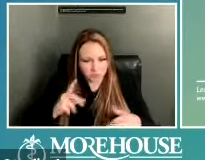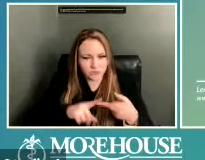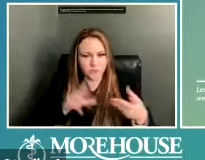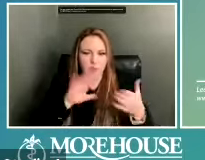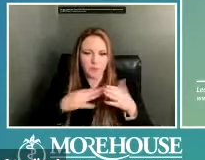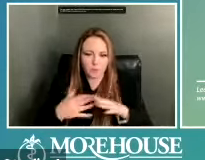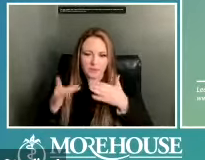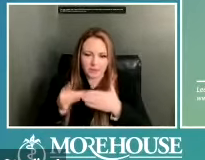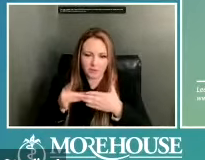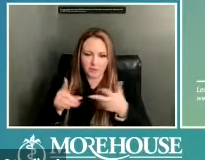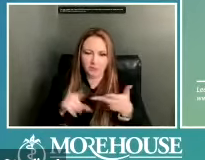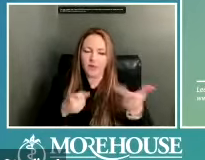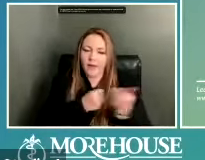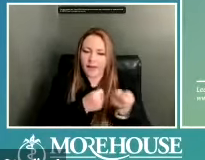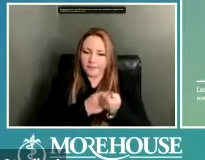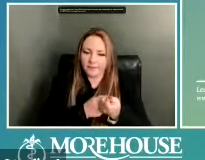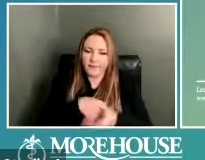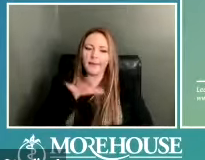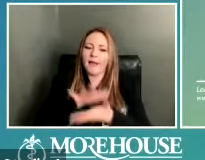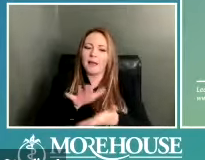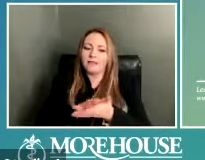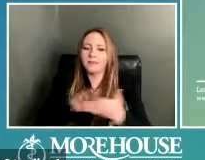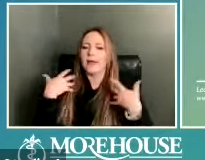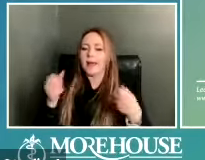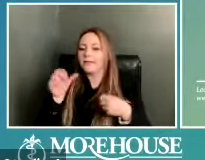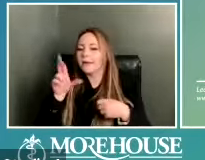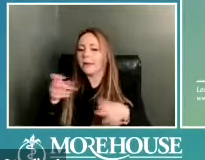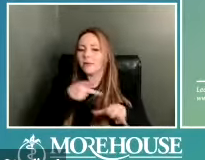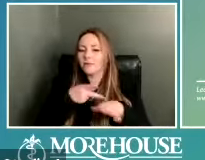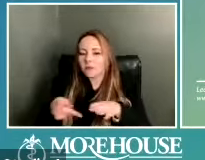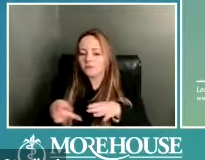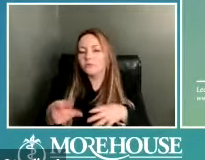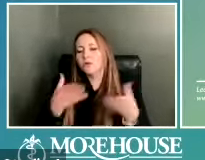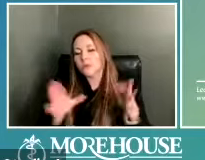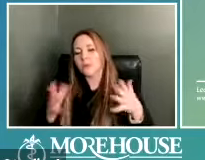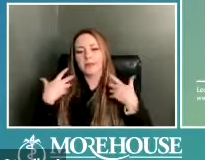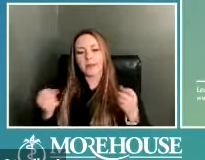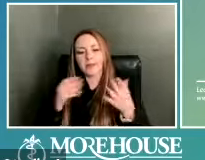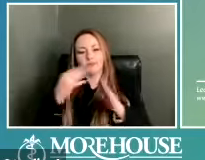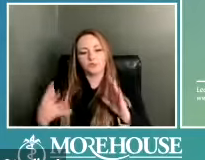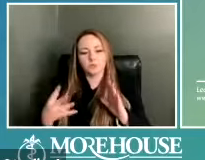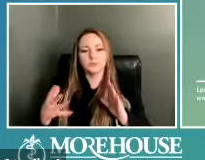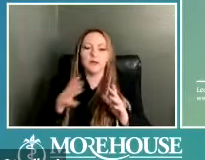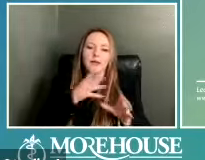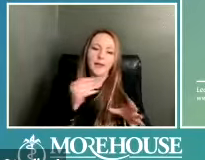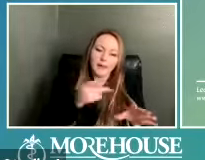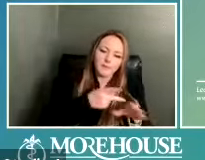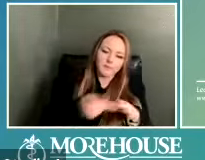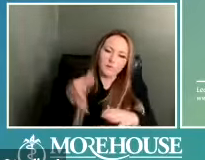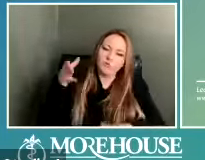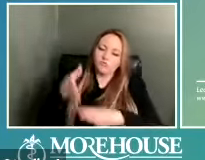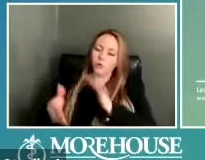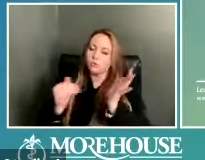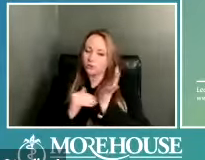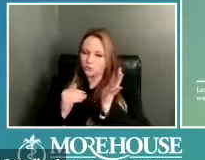advocates, academic and healthcare professionals, public health students and professionals, and postdoctoral professionals. Since